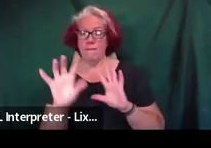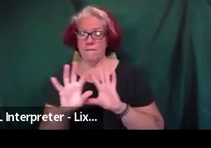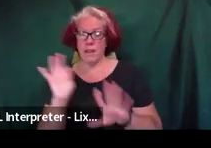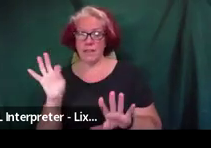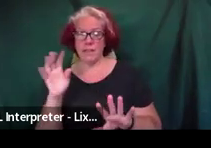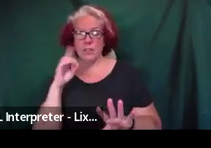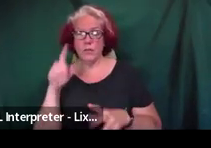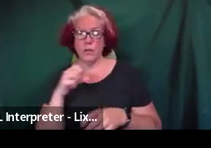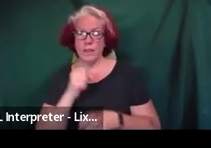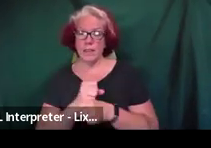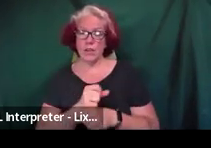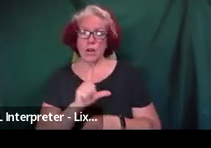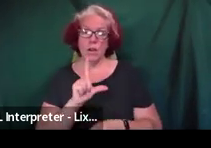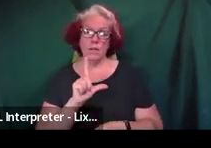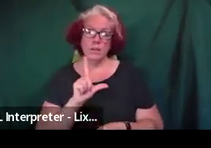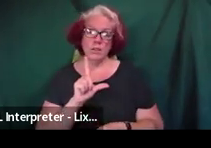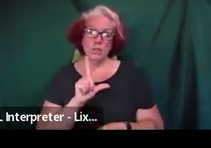audit findings for the years of